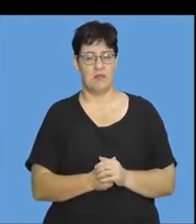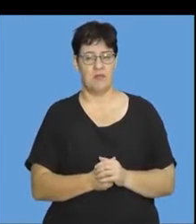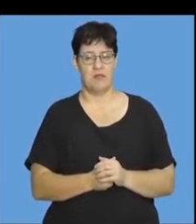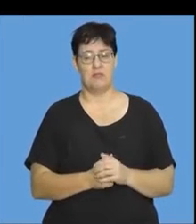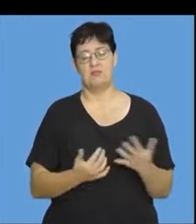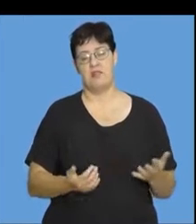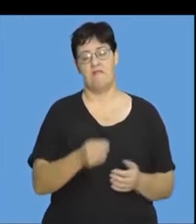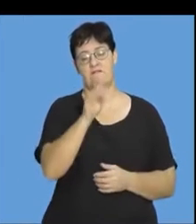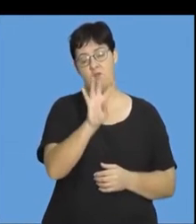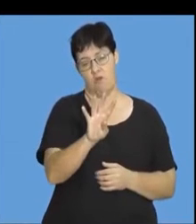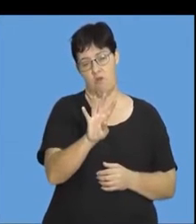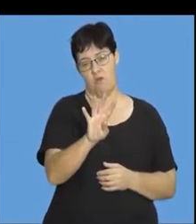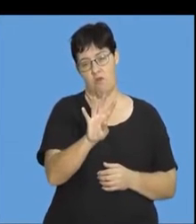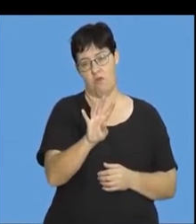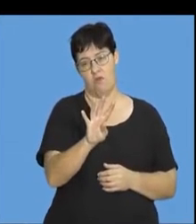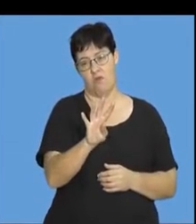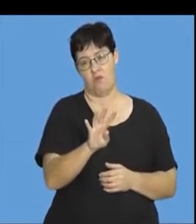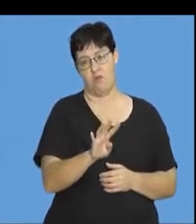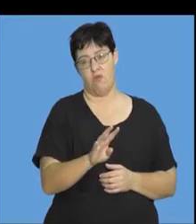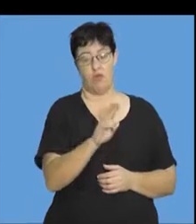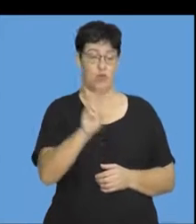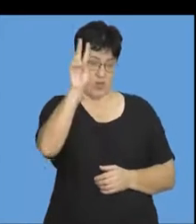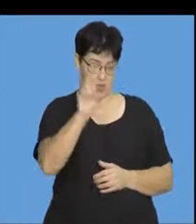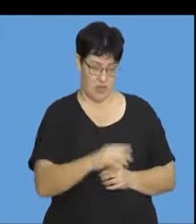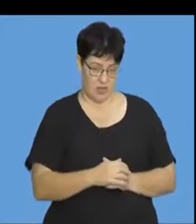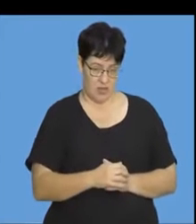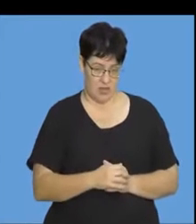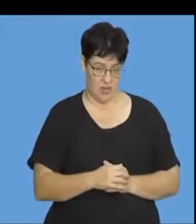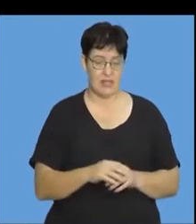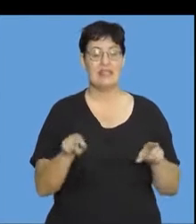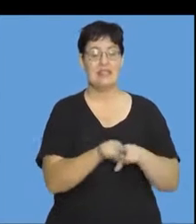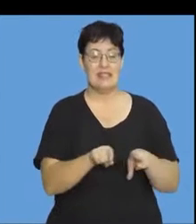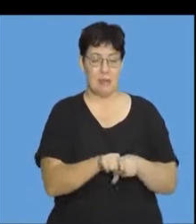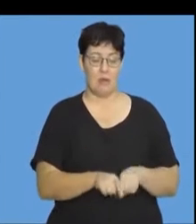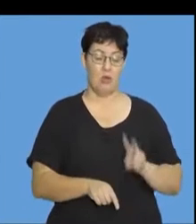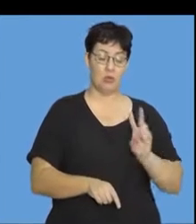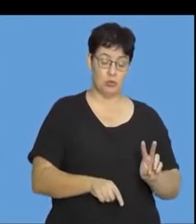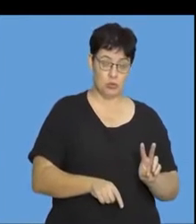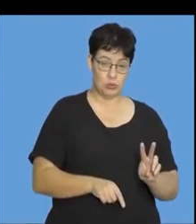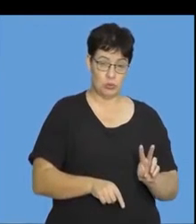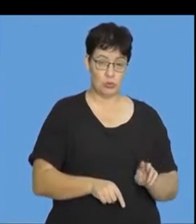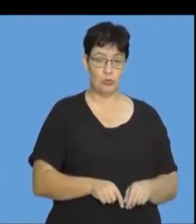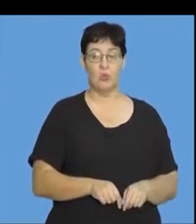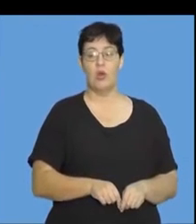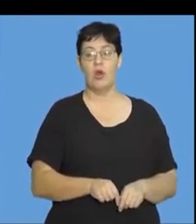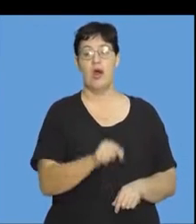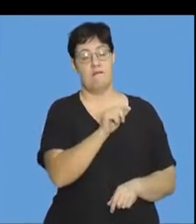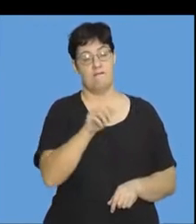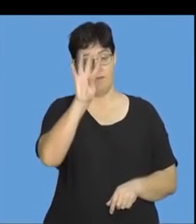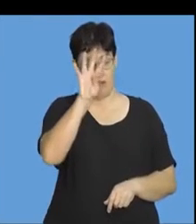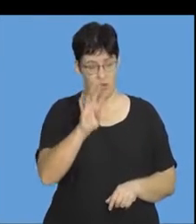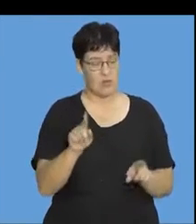say maybe I have 4, right, squared. This is the same as 2 to the exponent of 4,